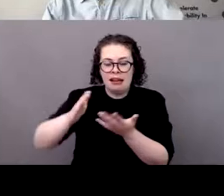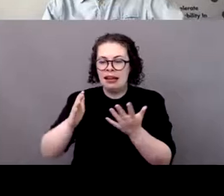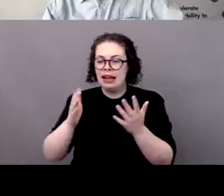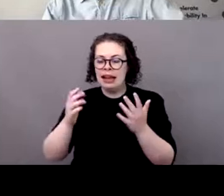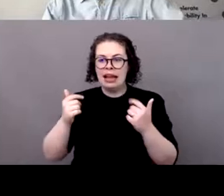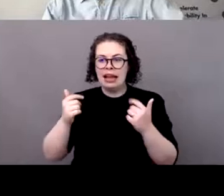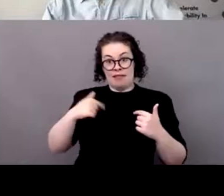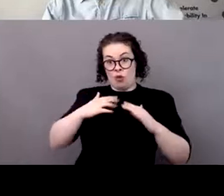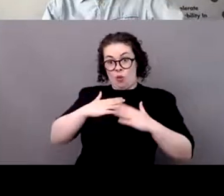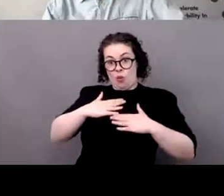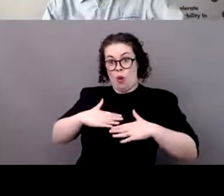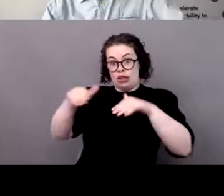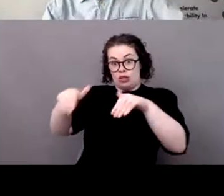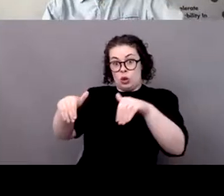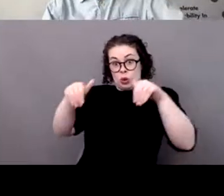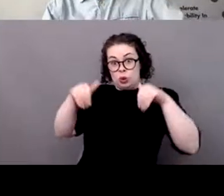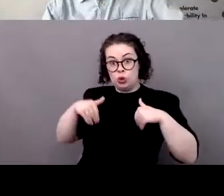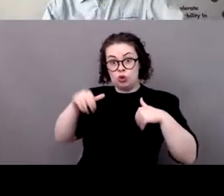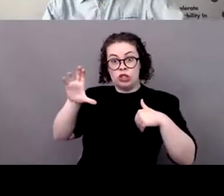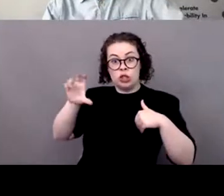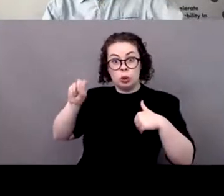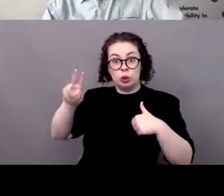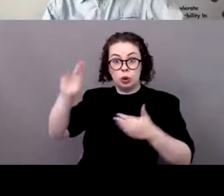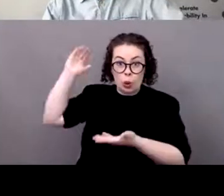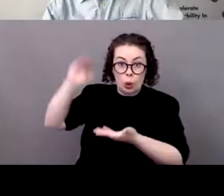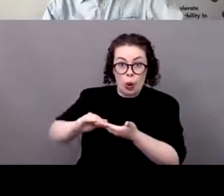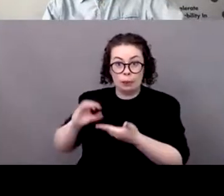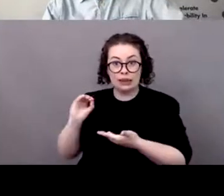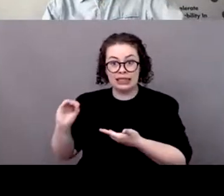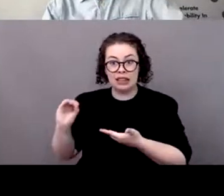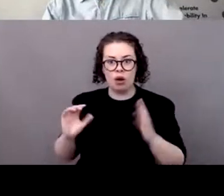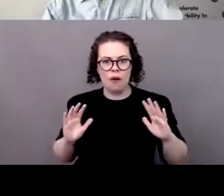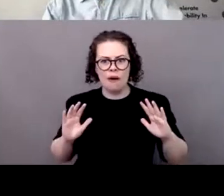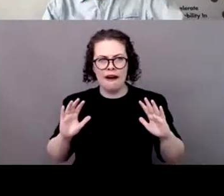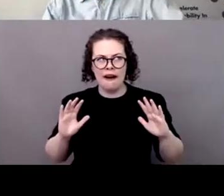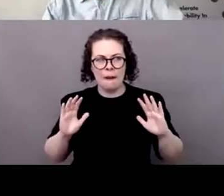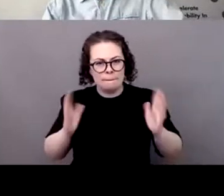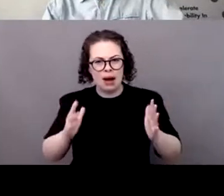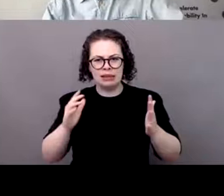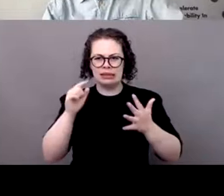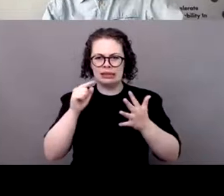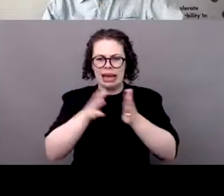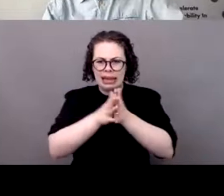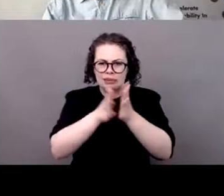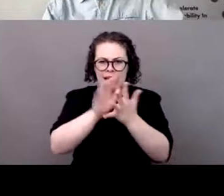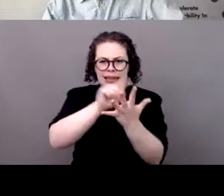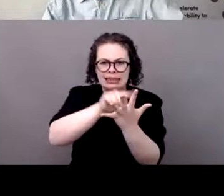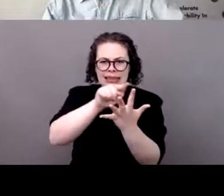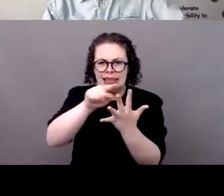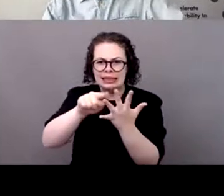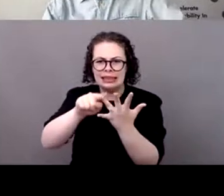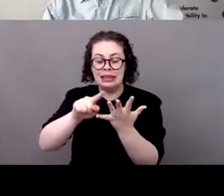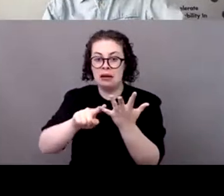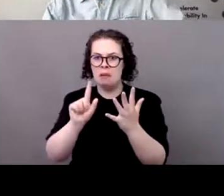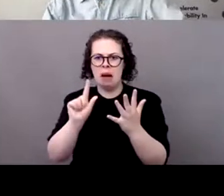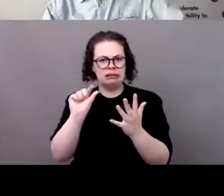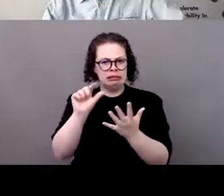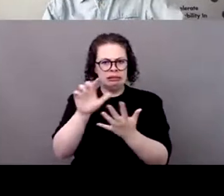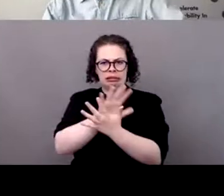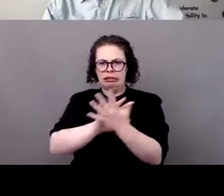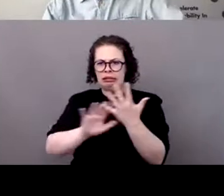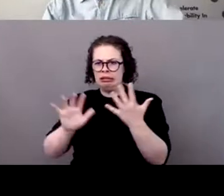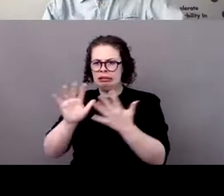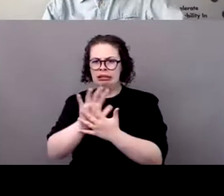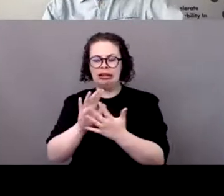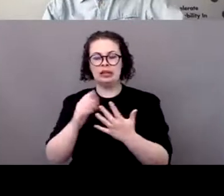about neutrality or positive contribution. And our methodology is anticipate, avoid, reduce, compensate,